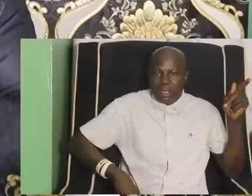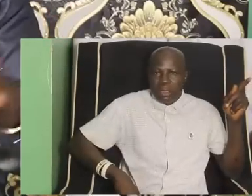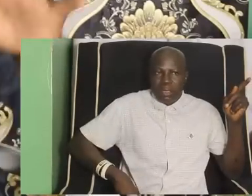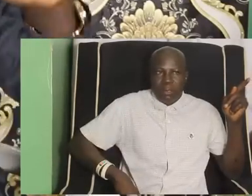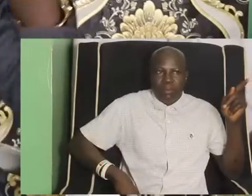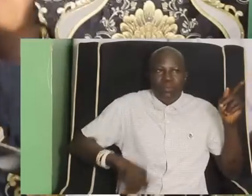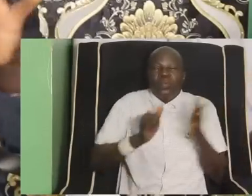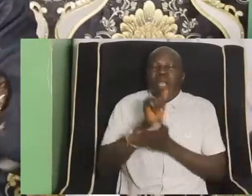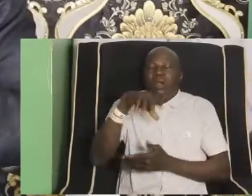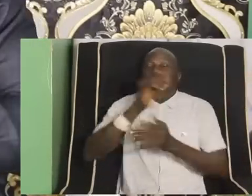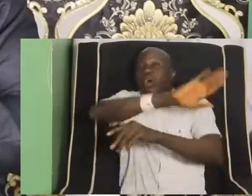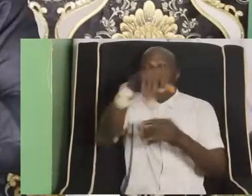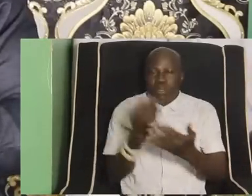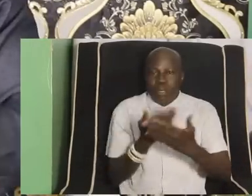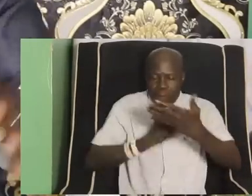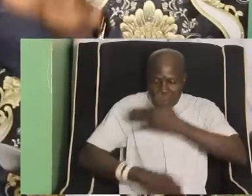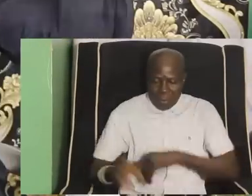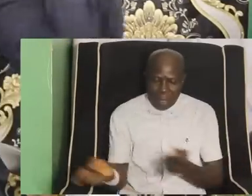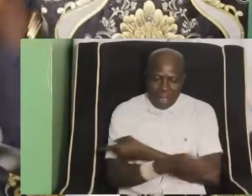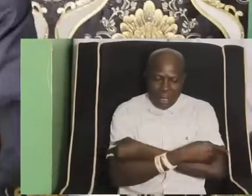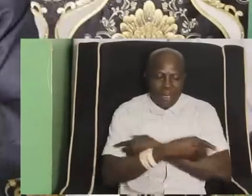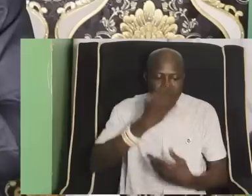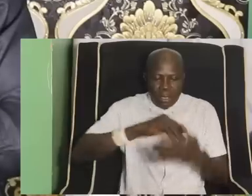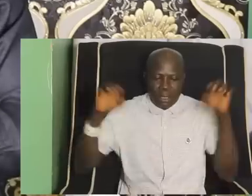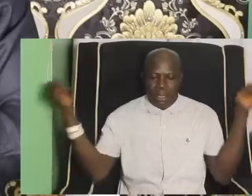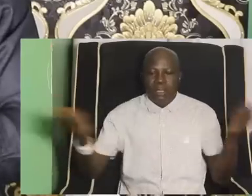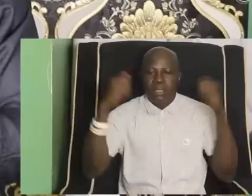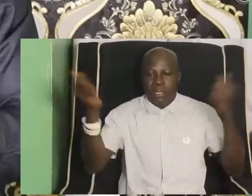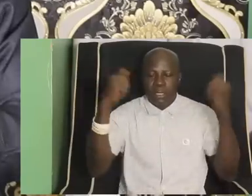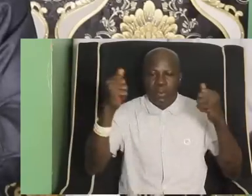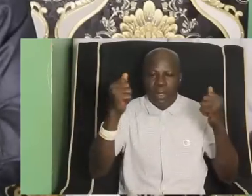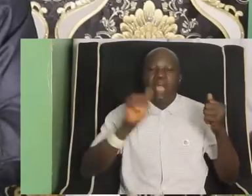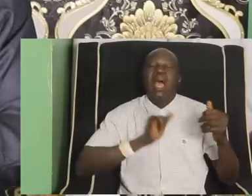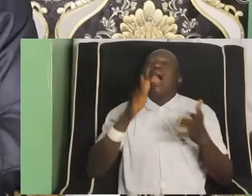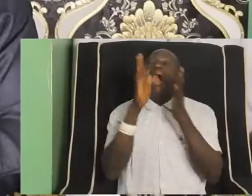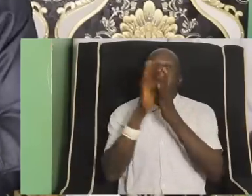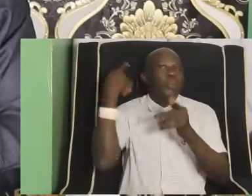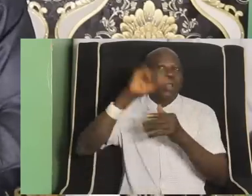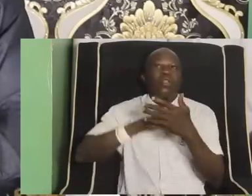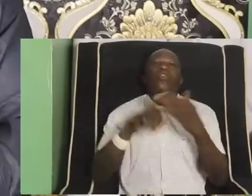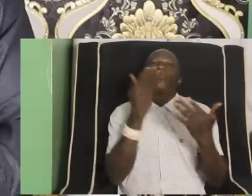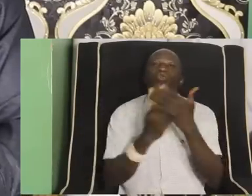king, gbogbo lojo bi oni, all to the brother celebrate, gbadua, I pray, ire re ti o wa kiri,